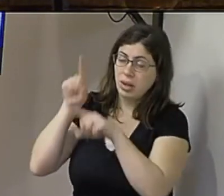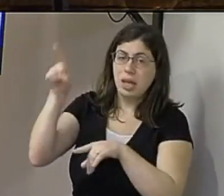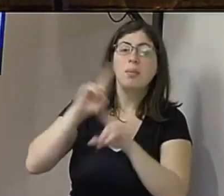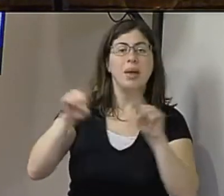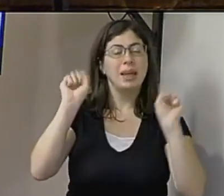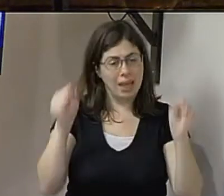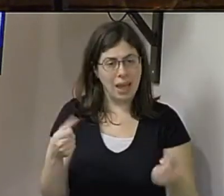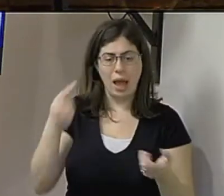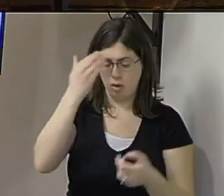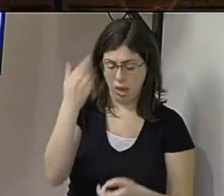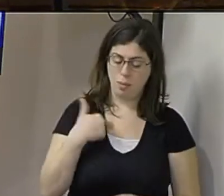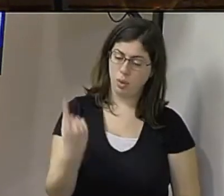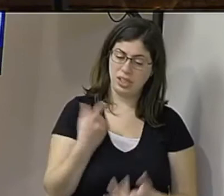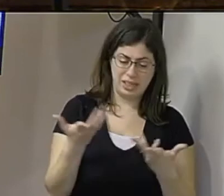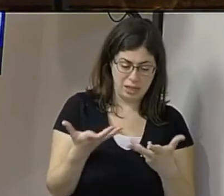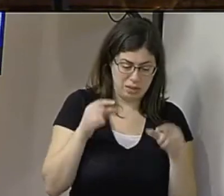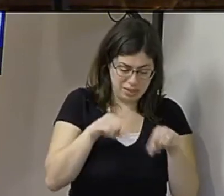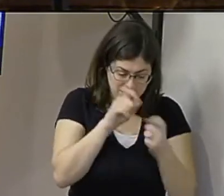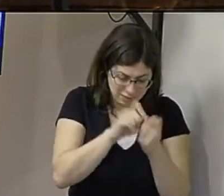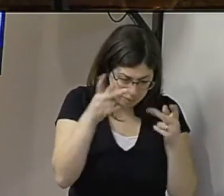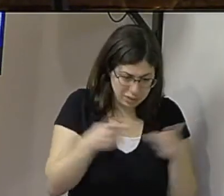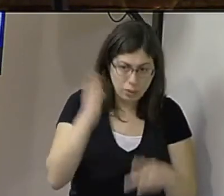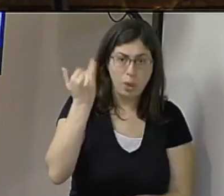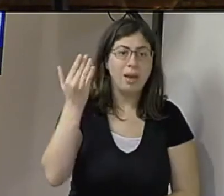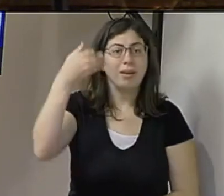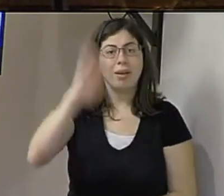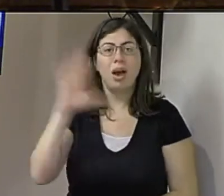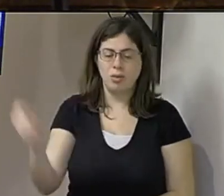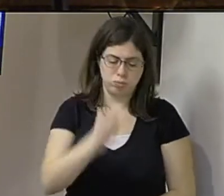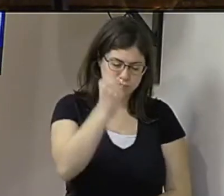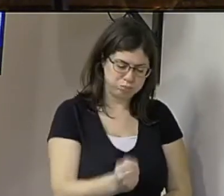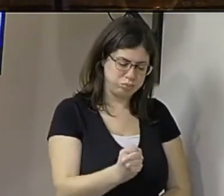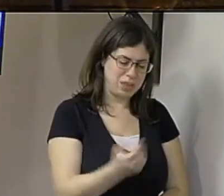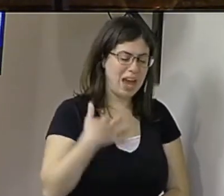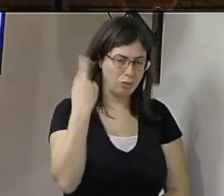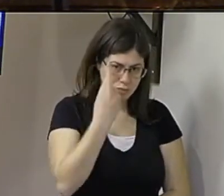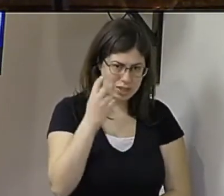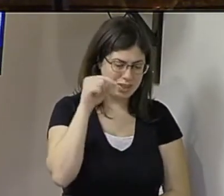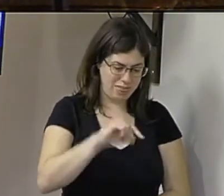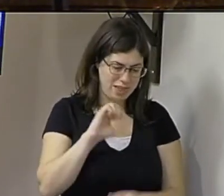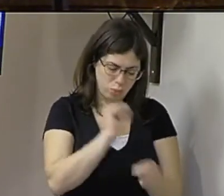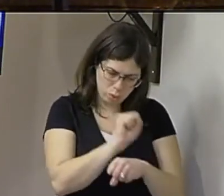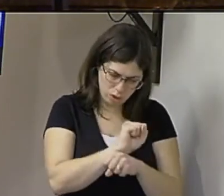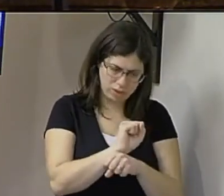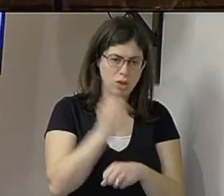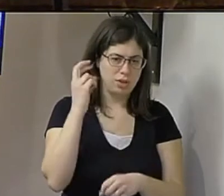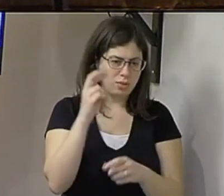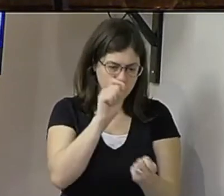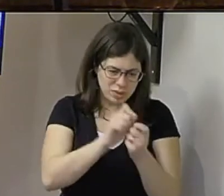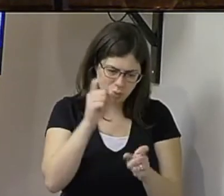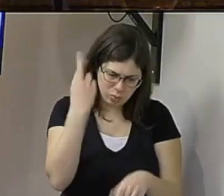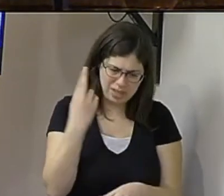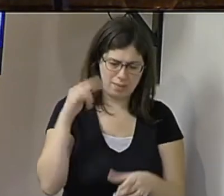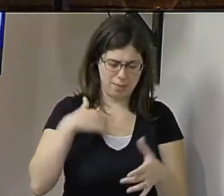I know that I'm only here where I'm at in my life because the Lord has put me there. He's got a specific reason for me being in this job. He's got a specific reason for me being